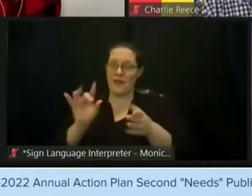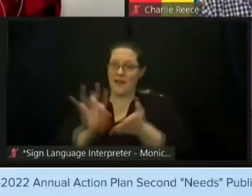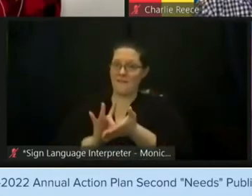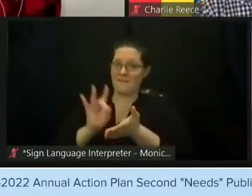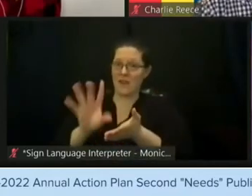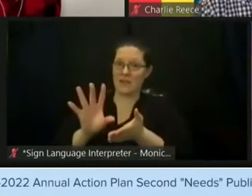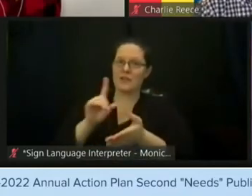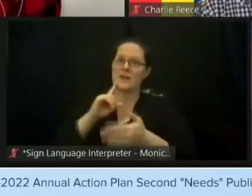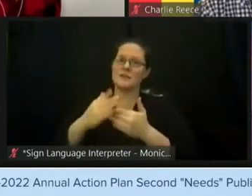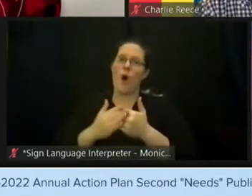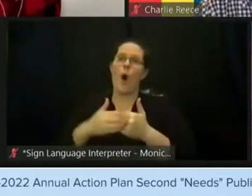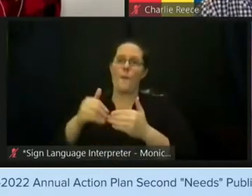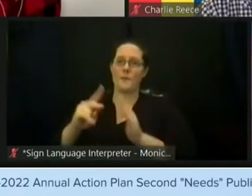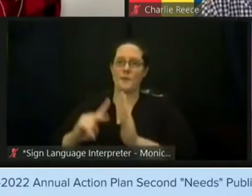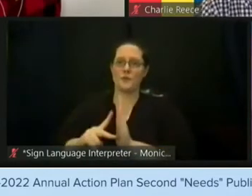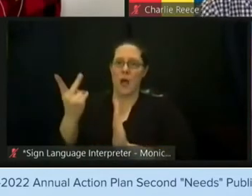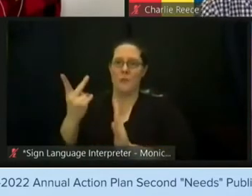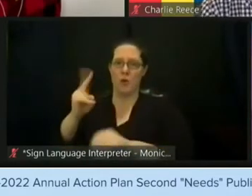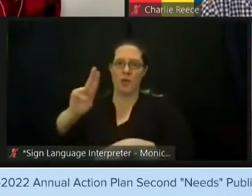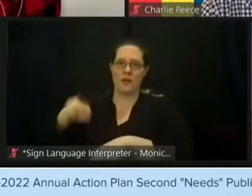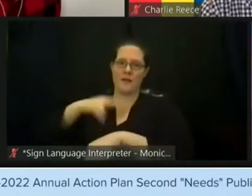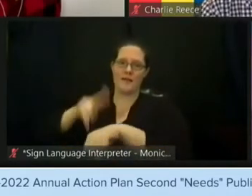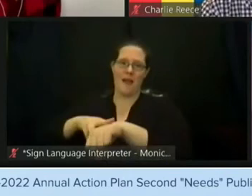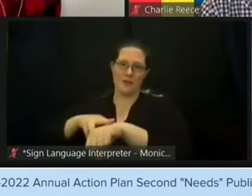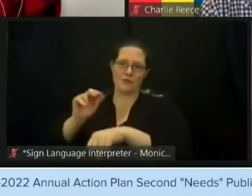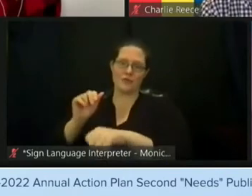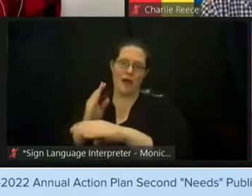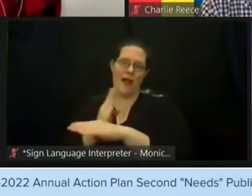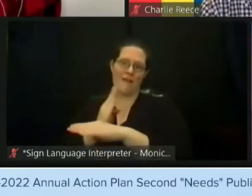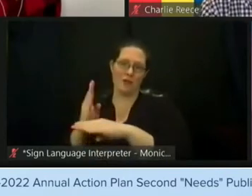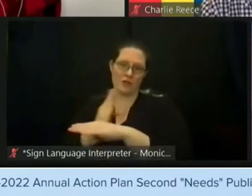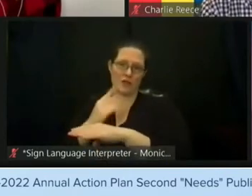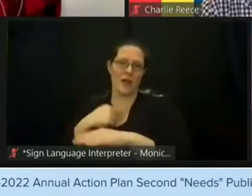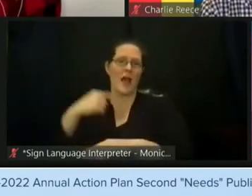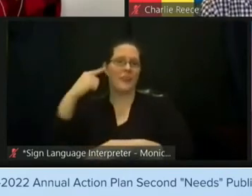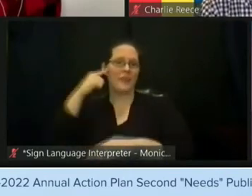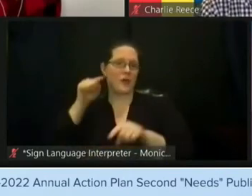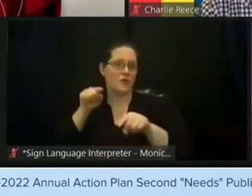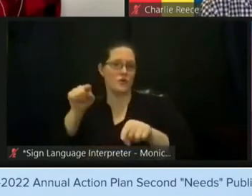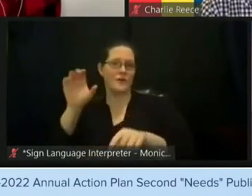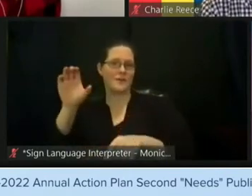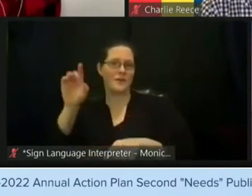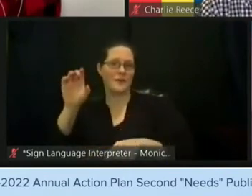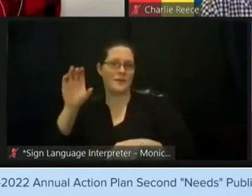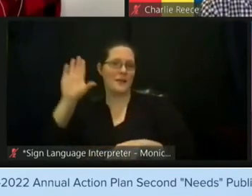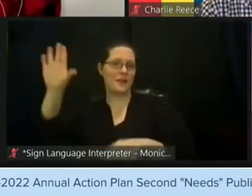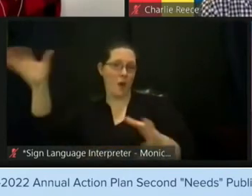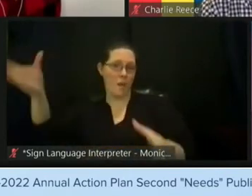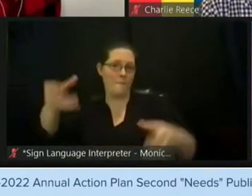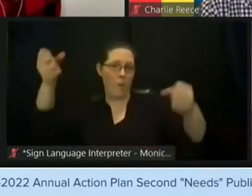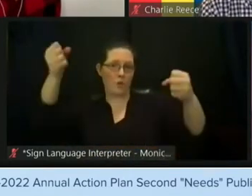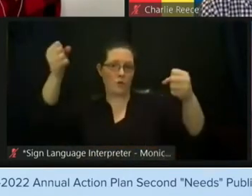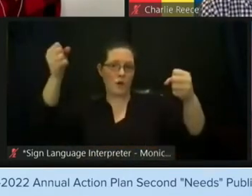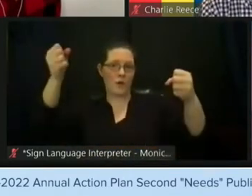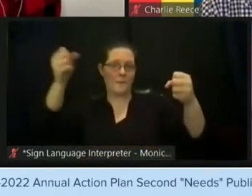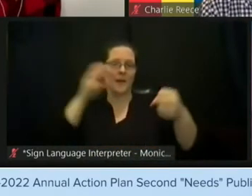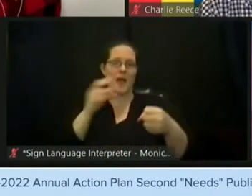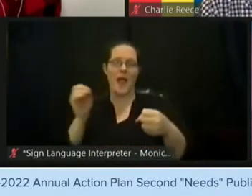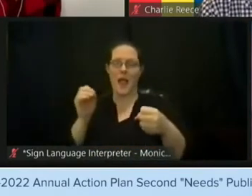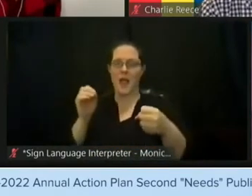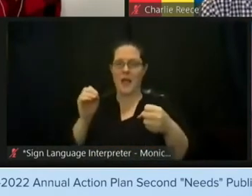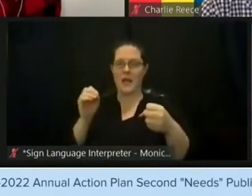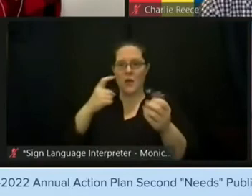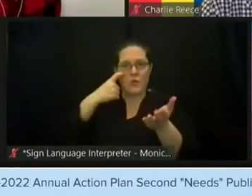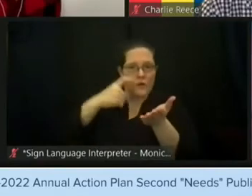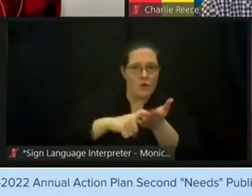national average. I think during the pandemic, the CDC moratorium and the promotion of eviction